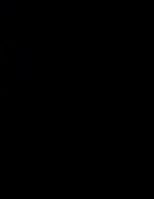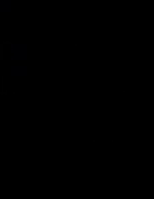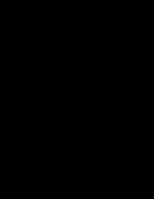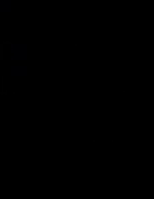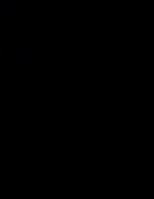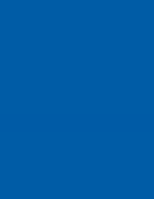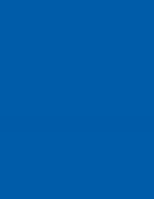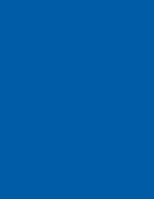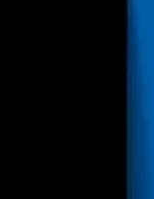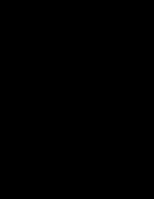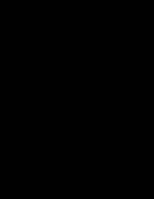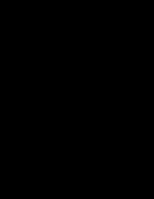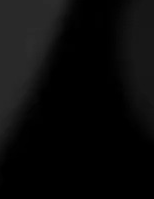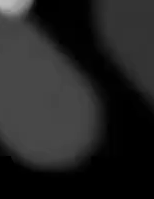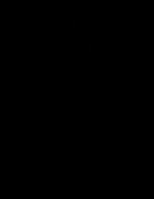educator.